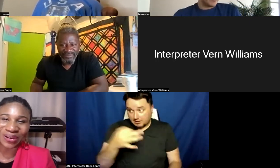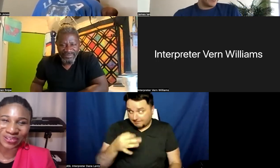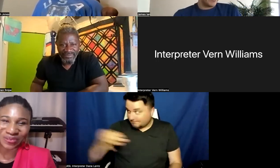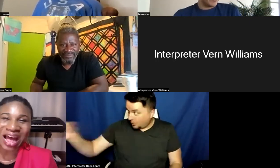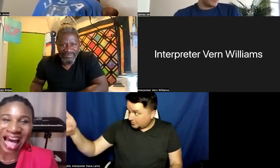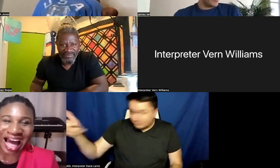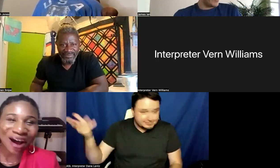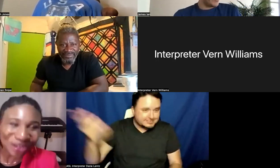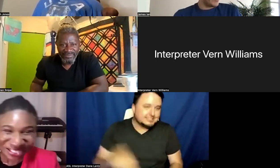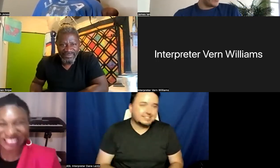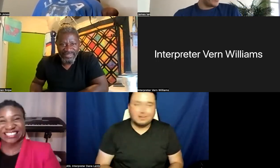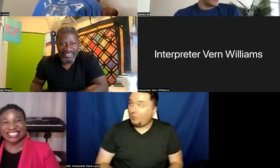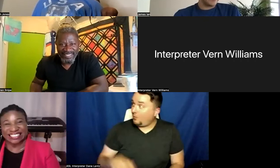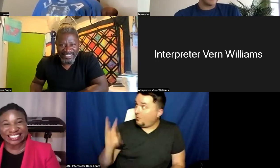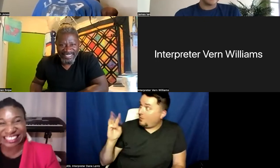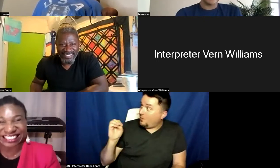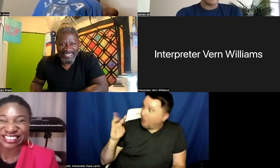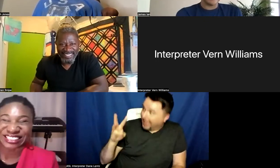Wow. Wow.